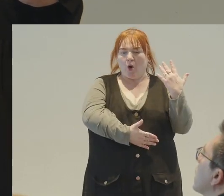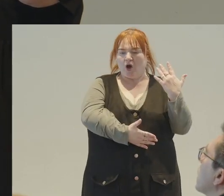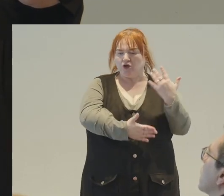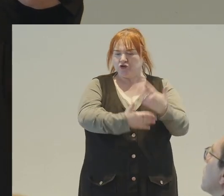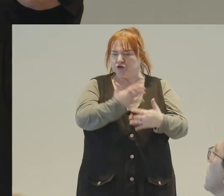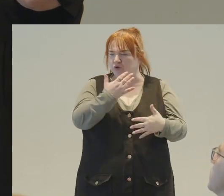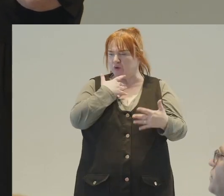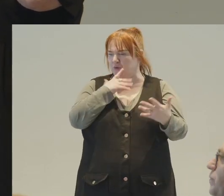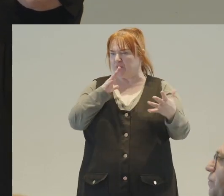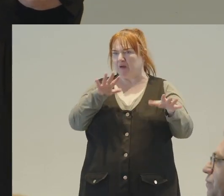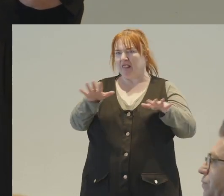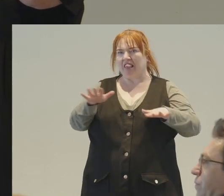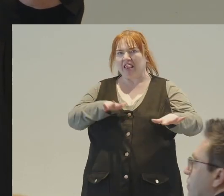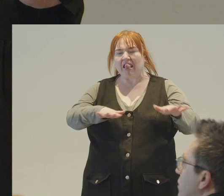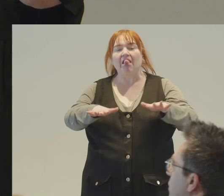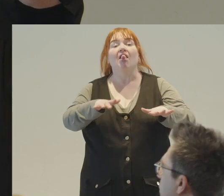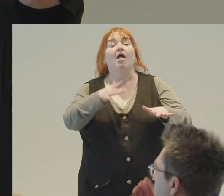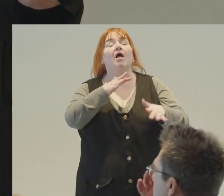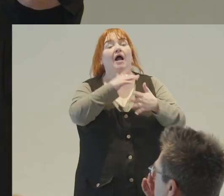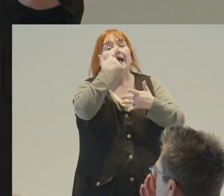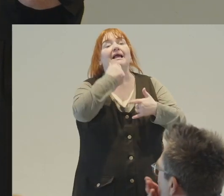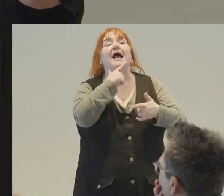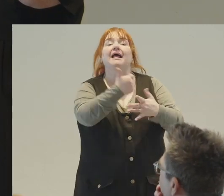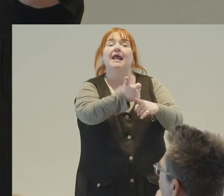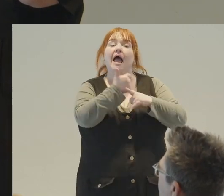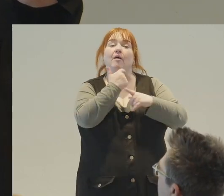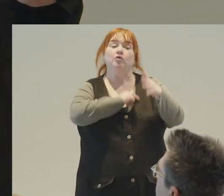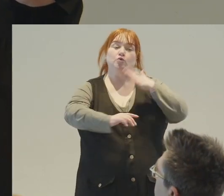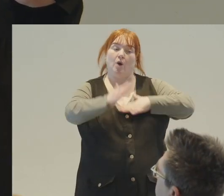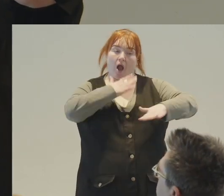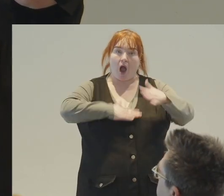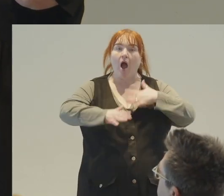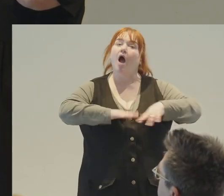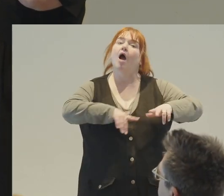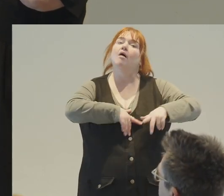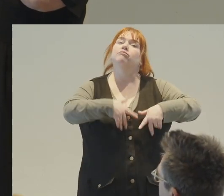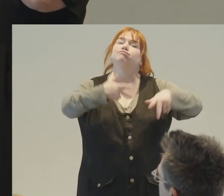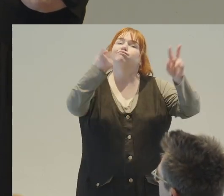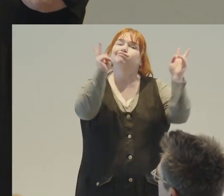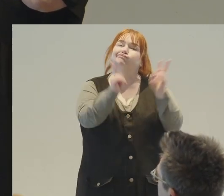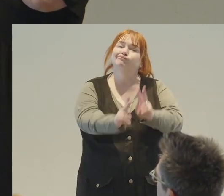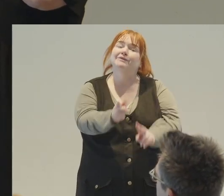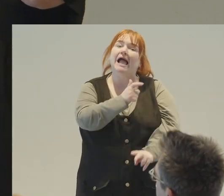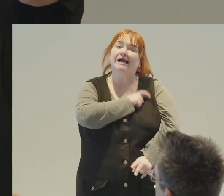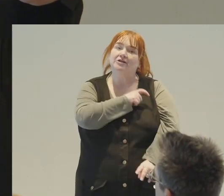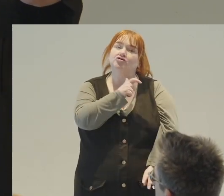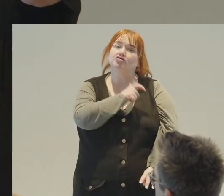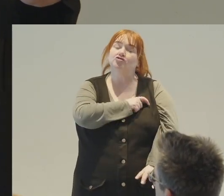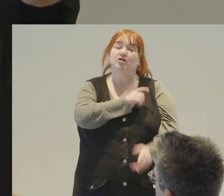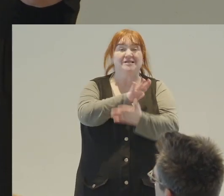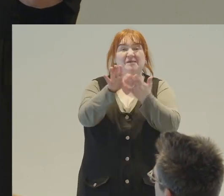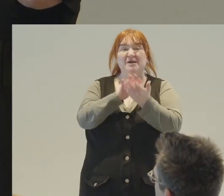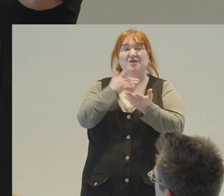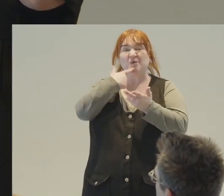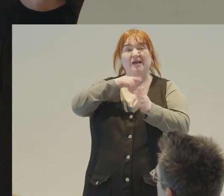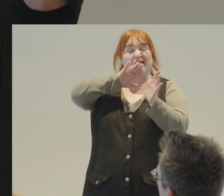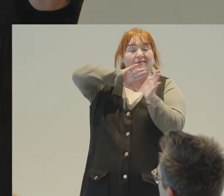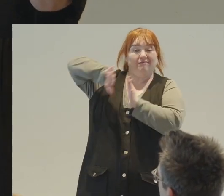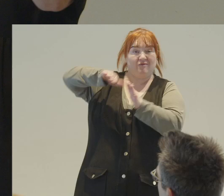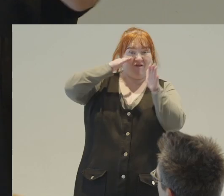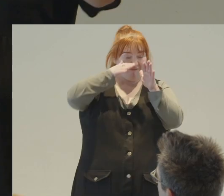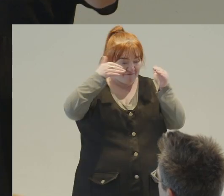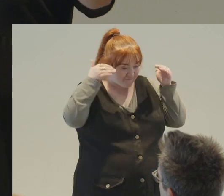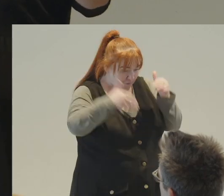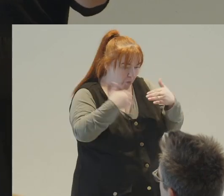really make us calm and not anxious and just focus on what we're doing. Yeah, I think sometimes it's also